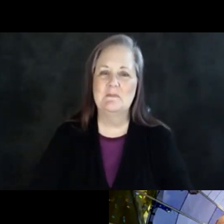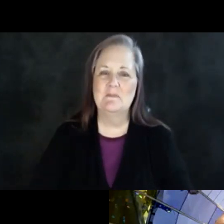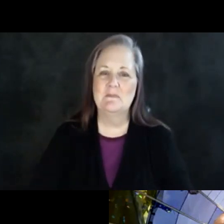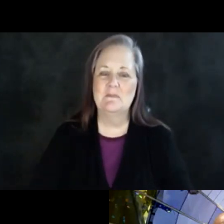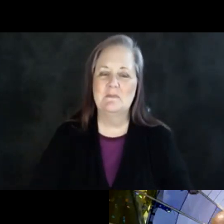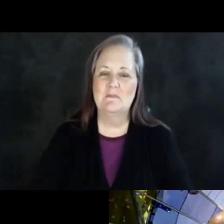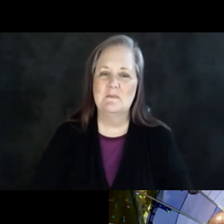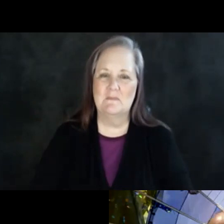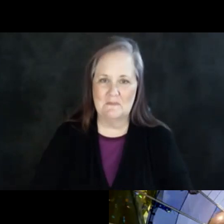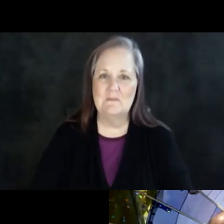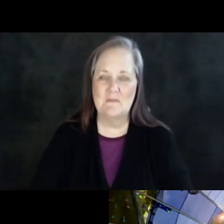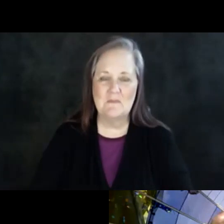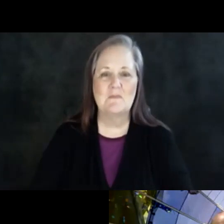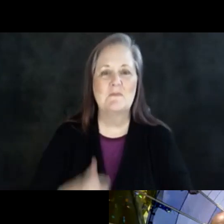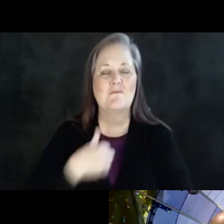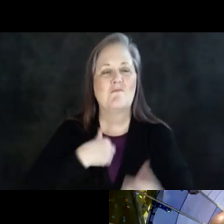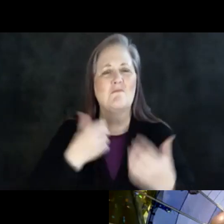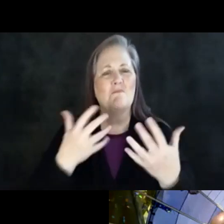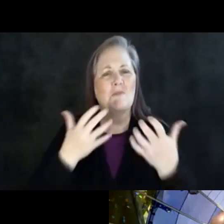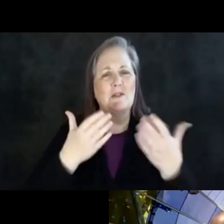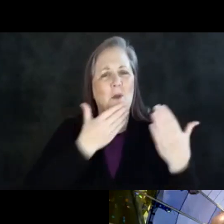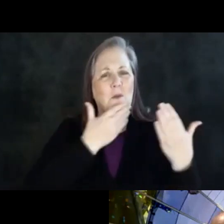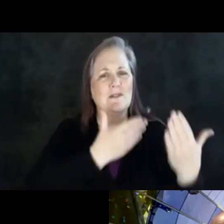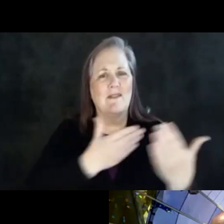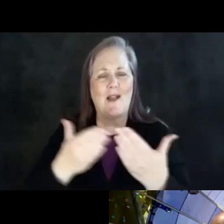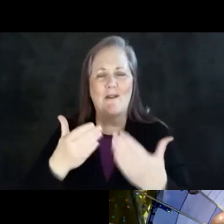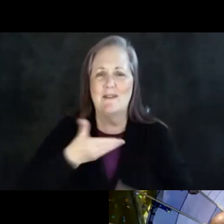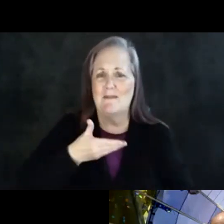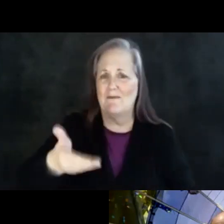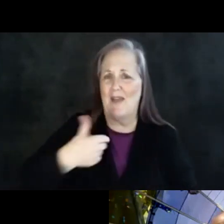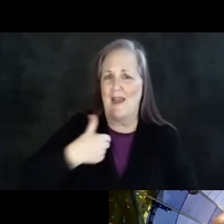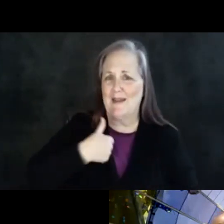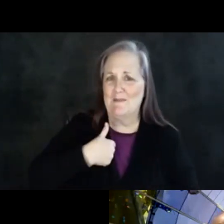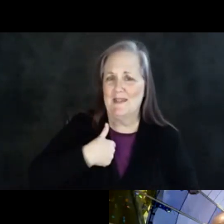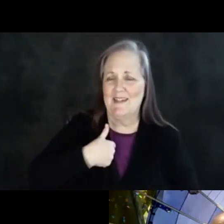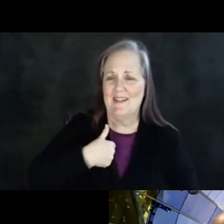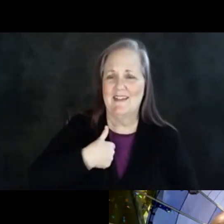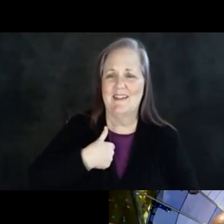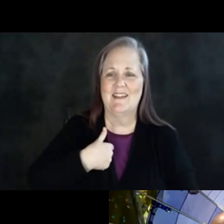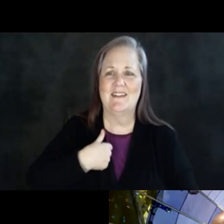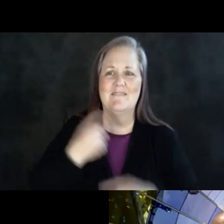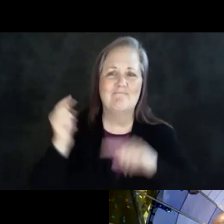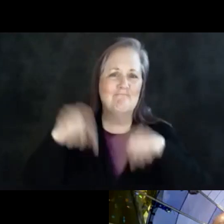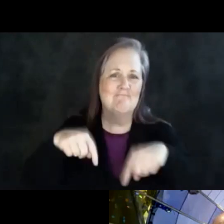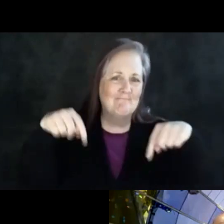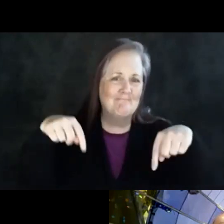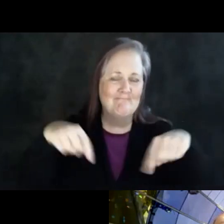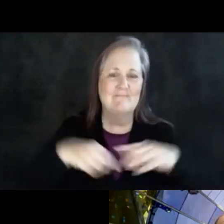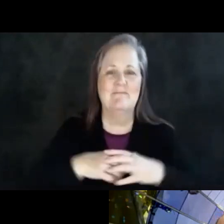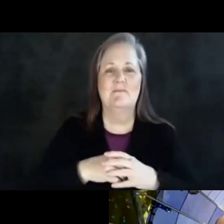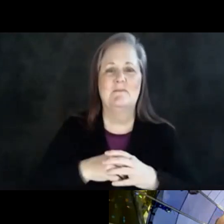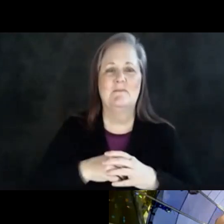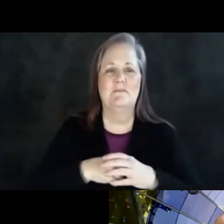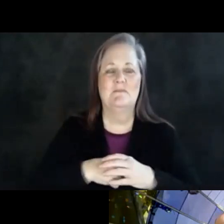I was going to thank everyone for inviting me to this forum. I